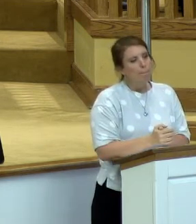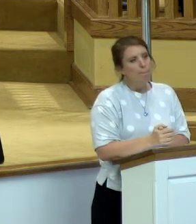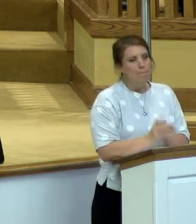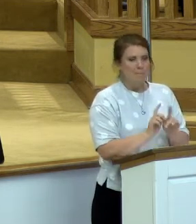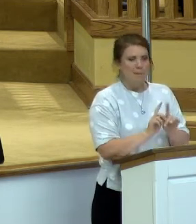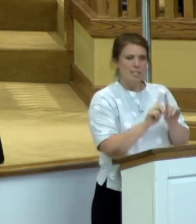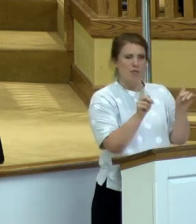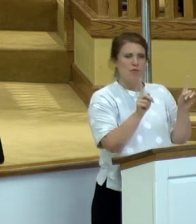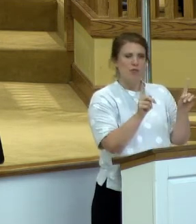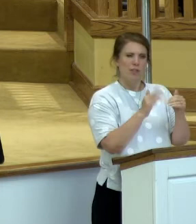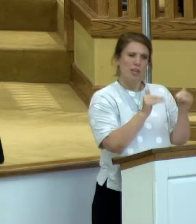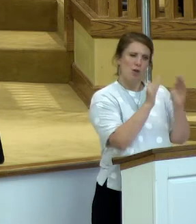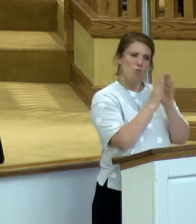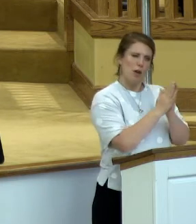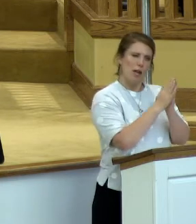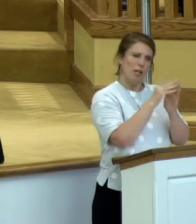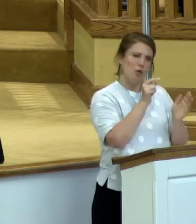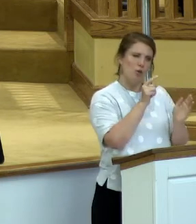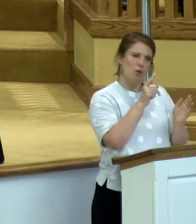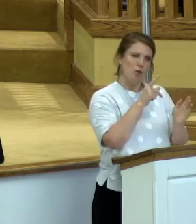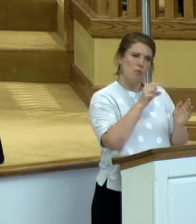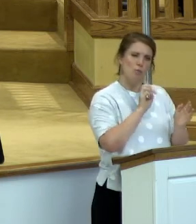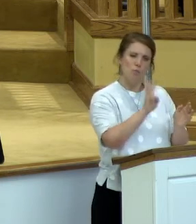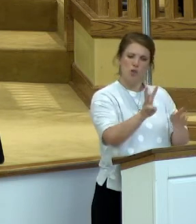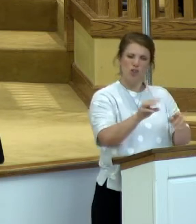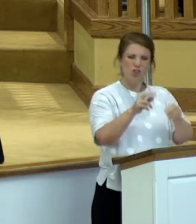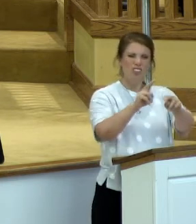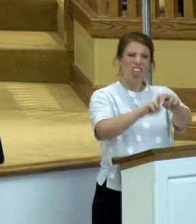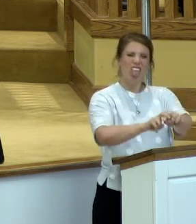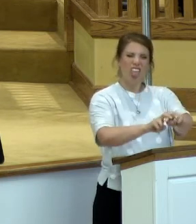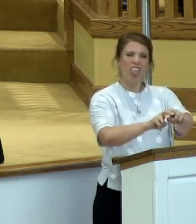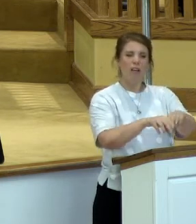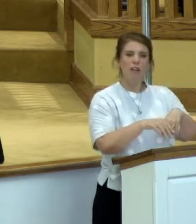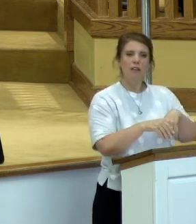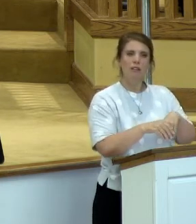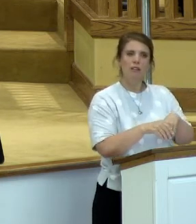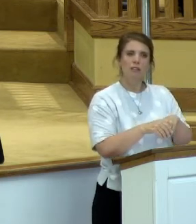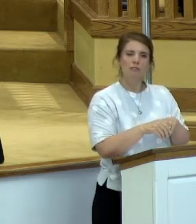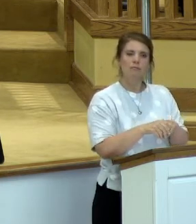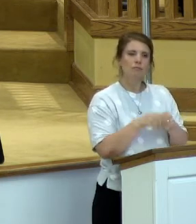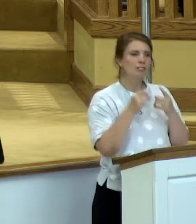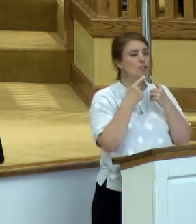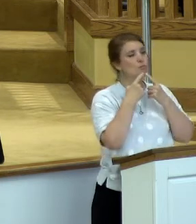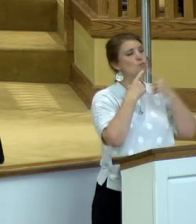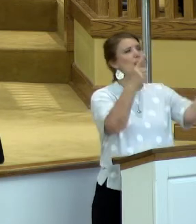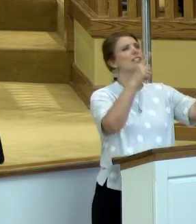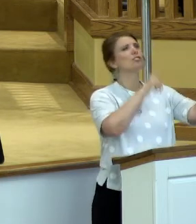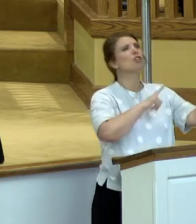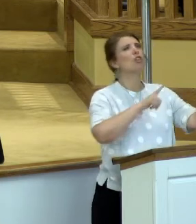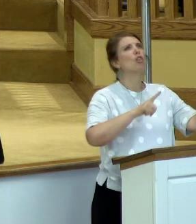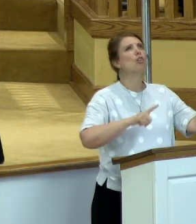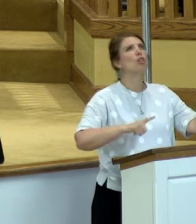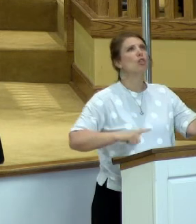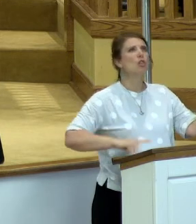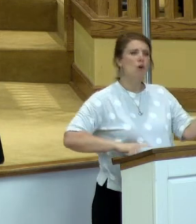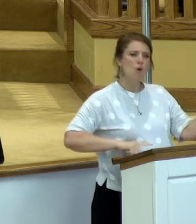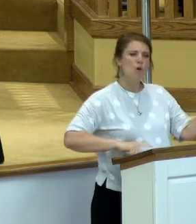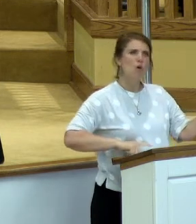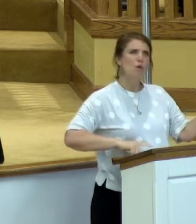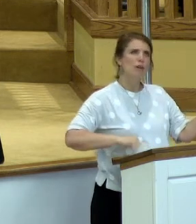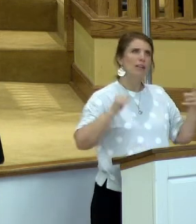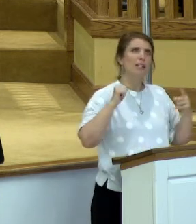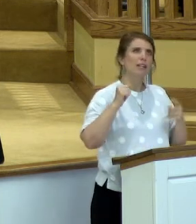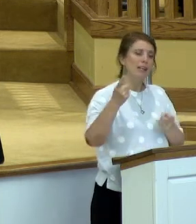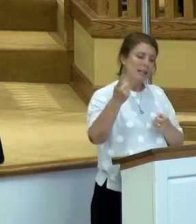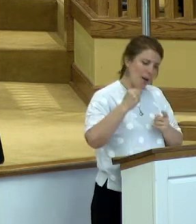it's different than praying in a pew because, like I kind of already said, it's professing that to the Lord, staying humble, and coming